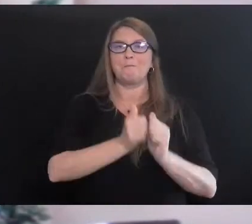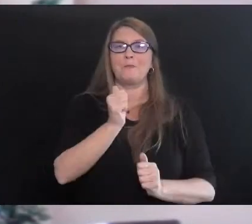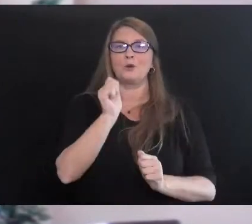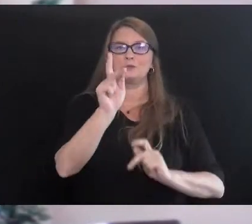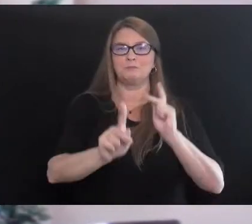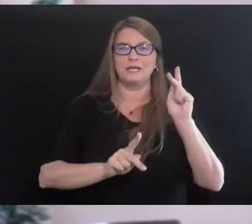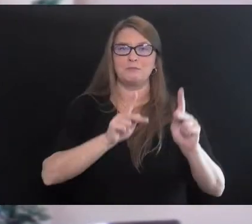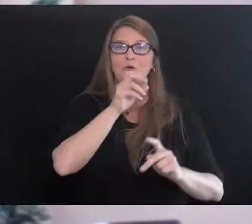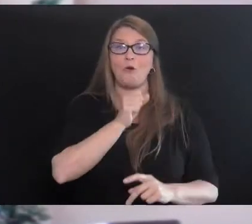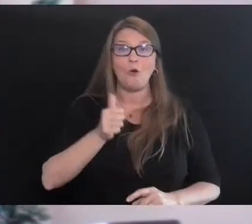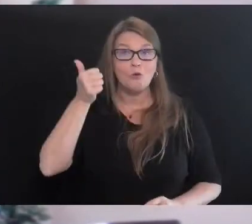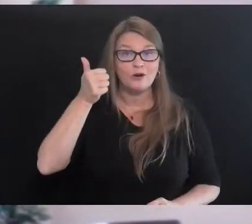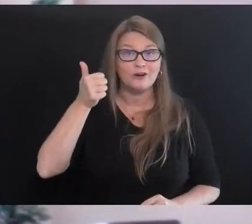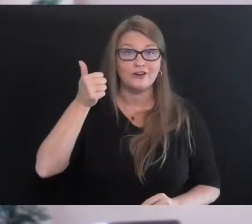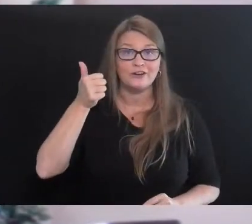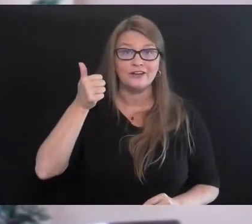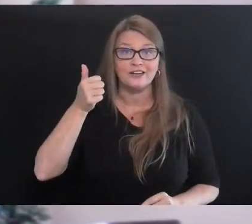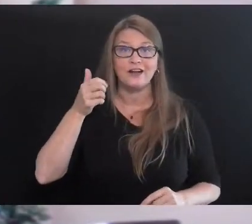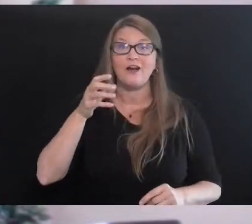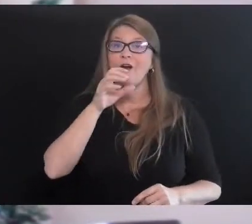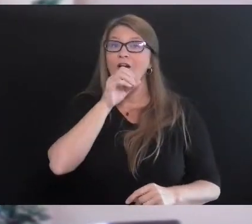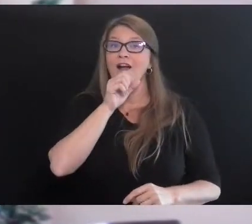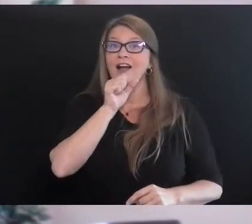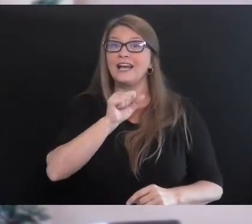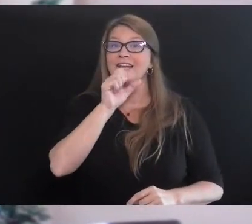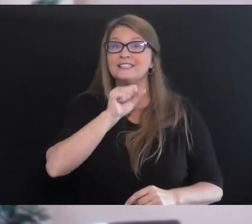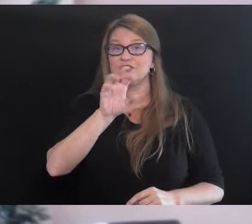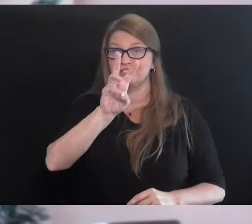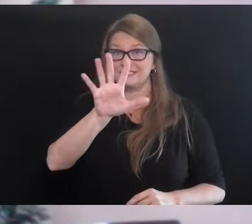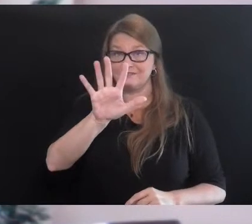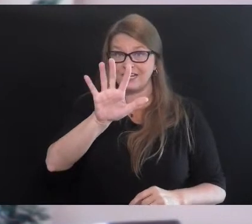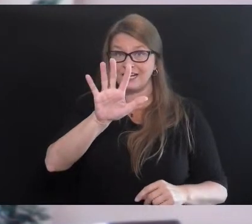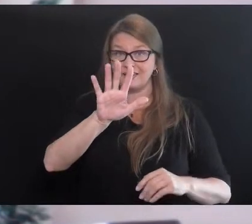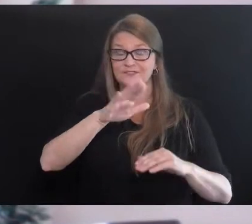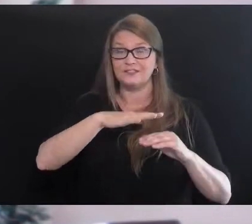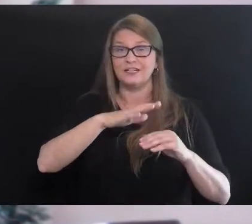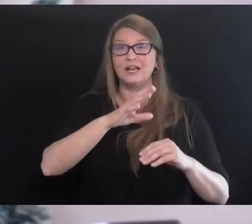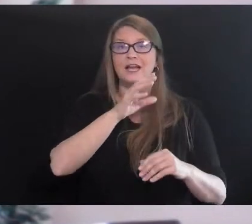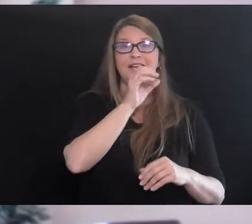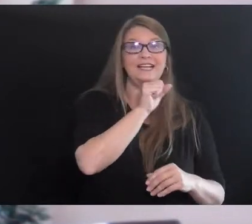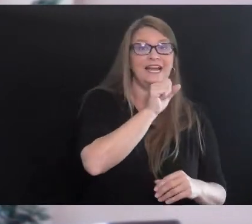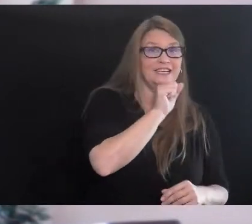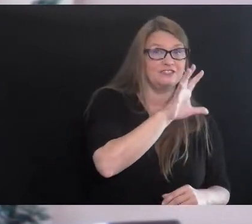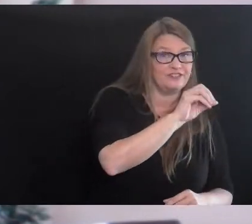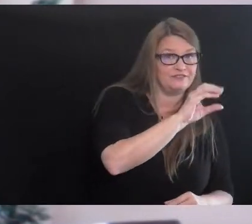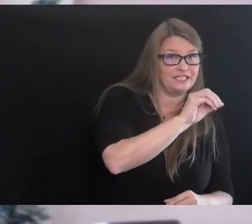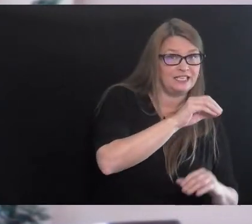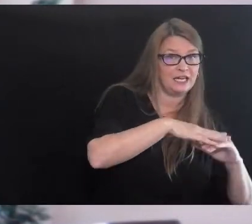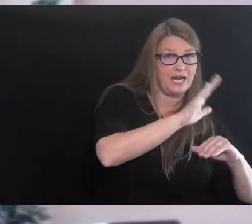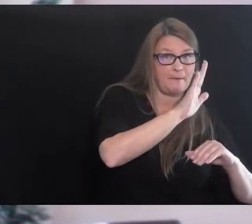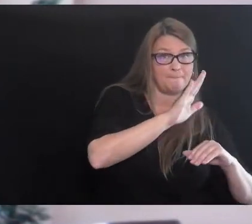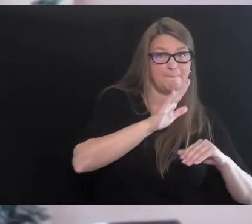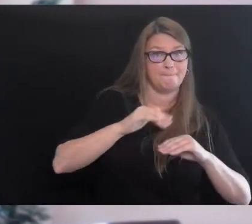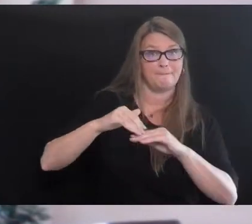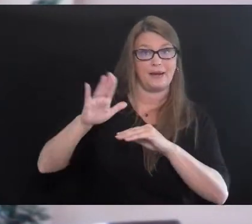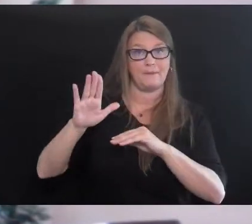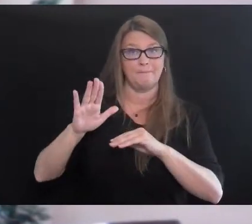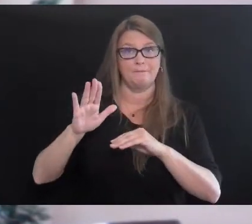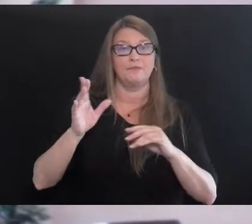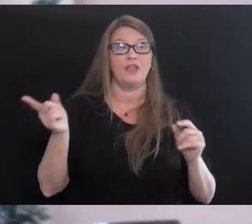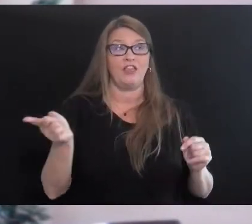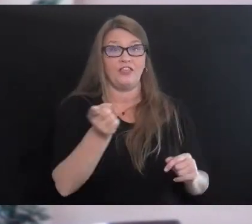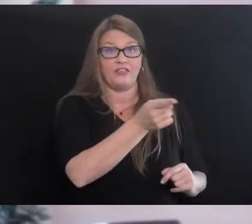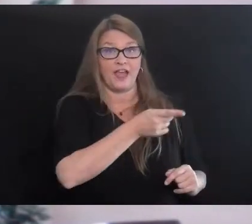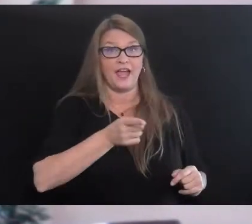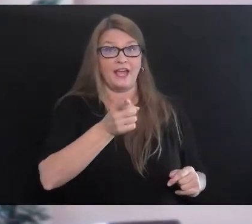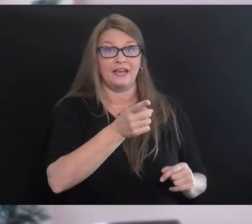our older population over 65 and over 50, then we've seen very good uptake of the vaccines.